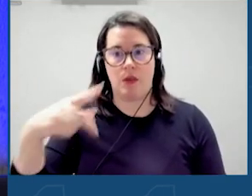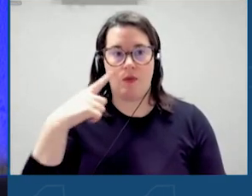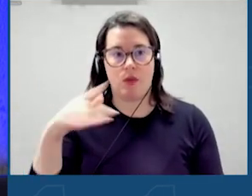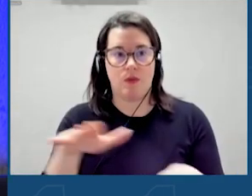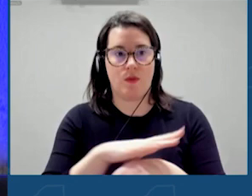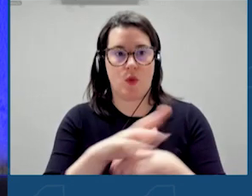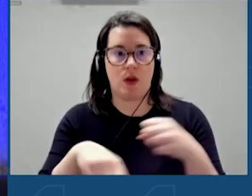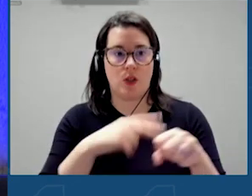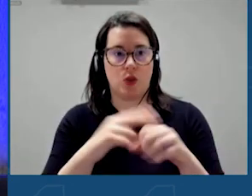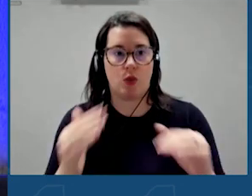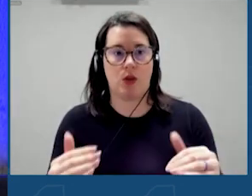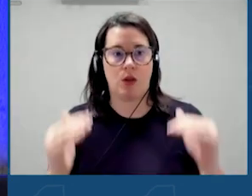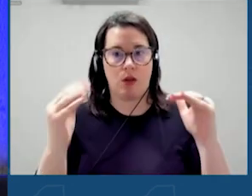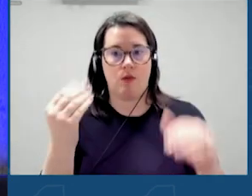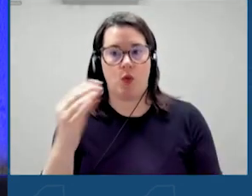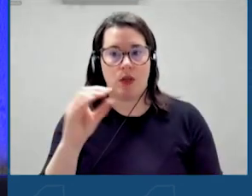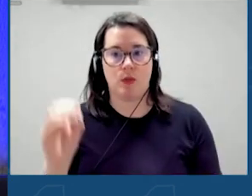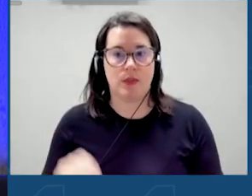gone up 14%.